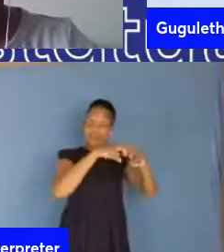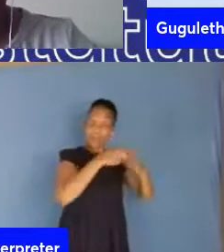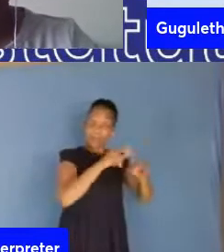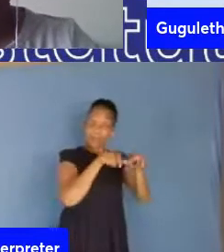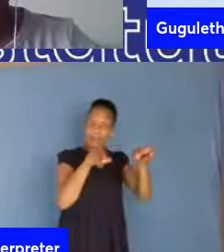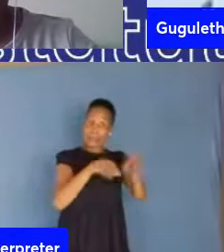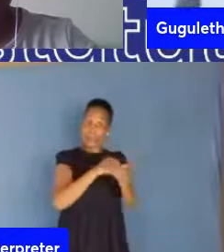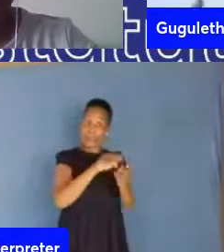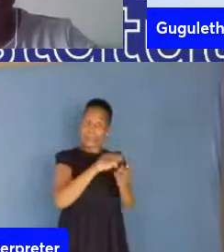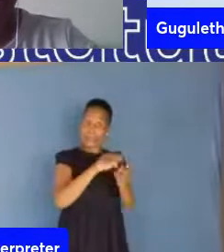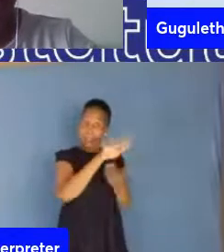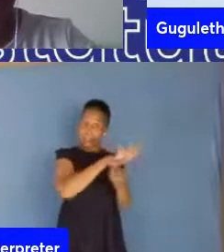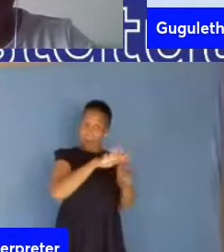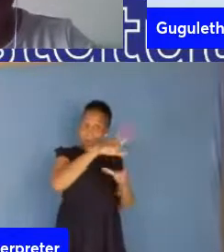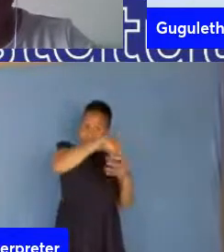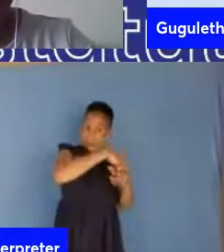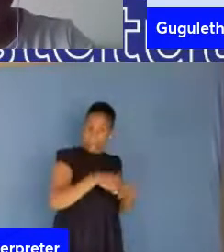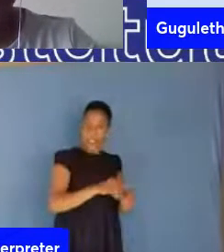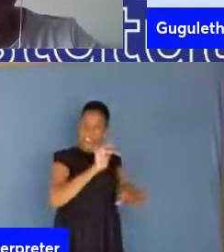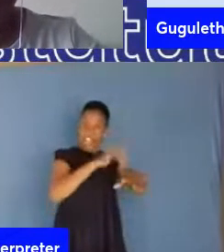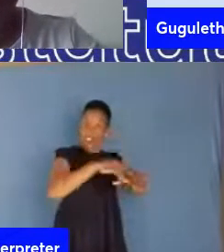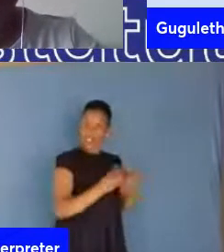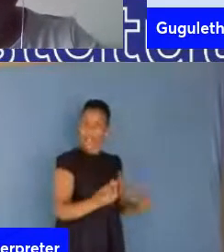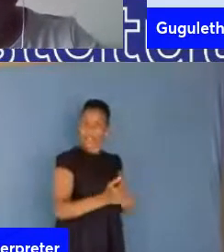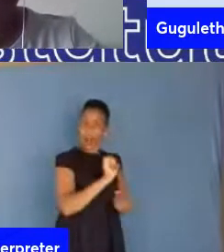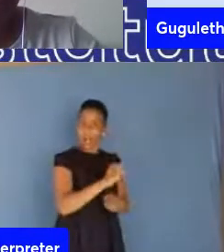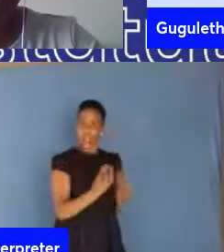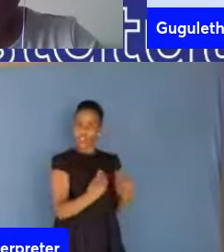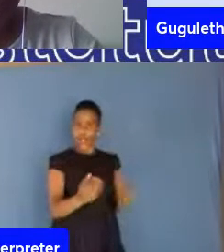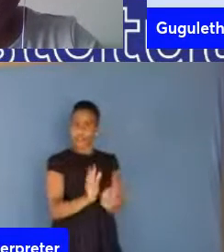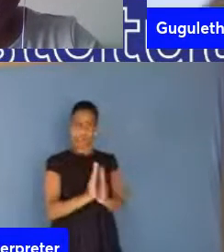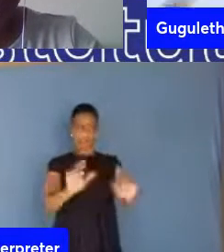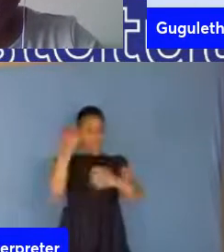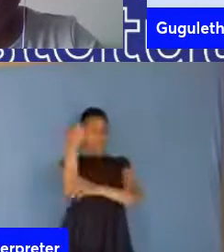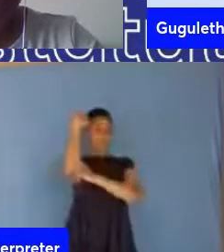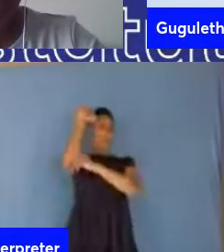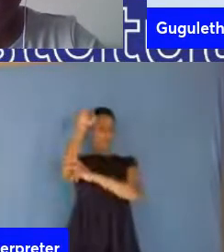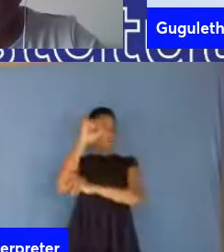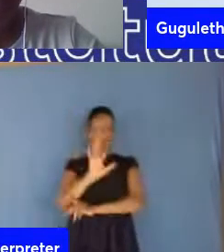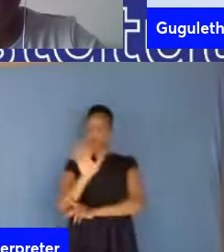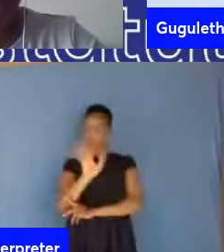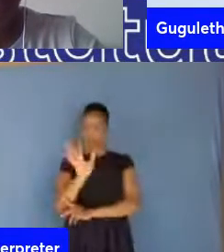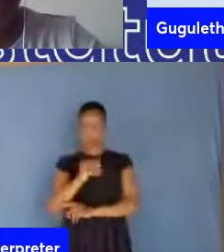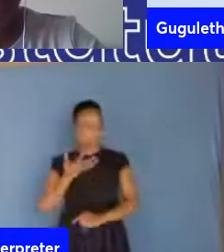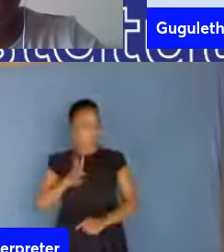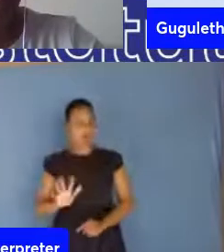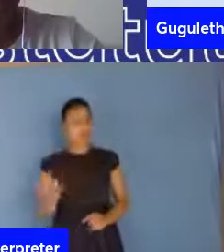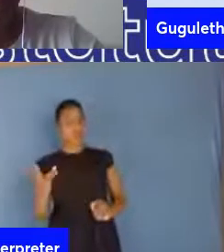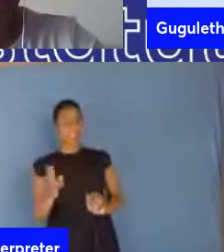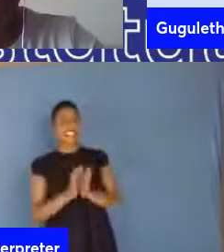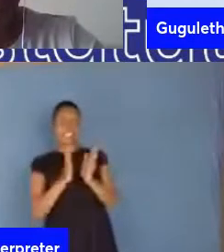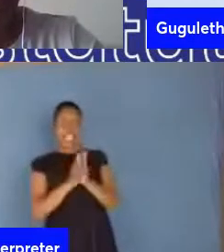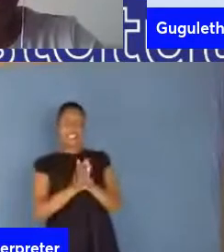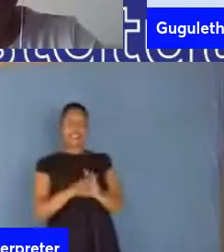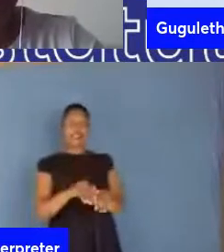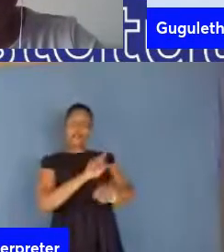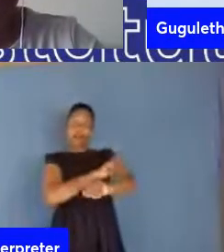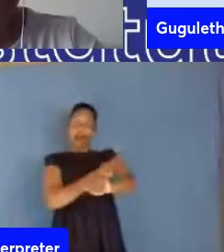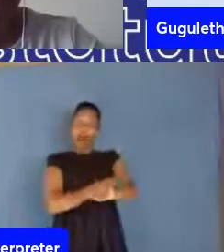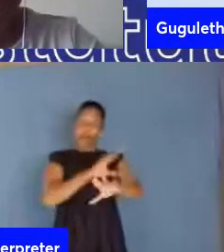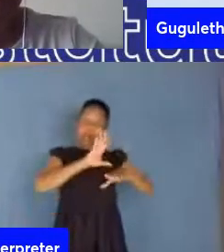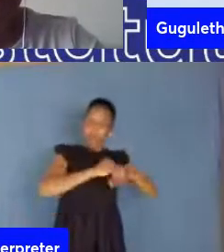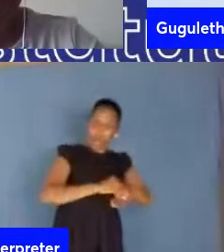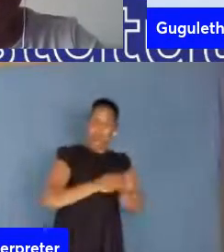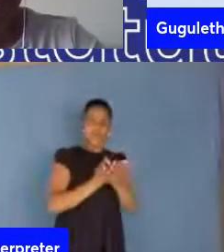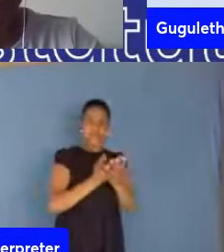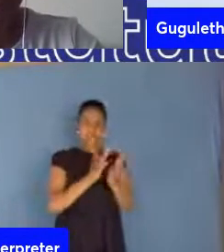touch your child stands in a position of power to say no. And even if that power is broken, they are better able to have the conversation with you